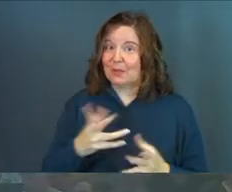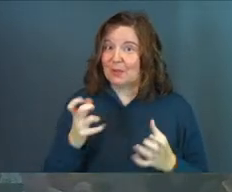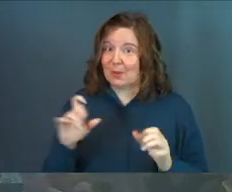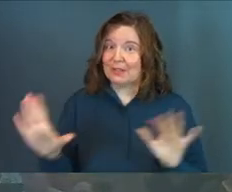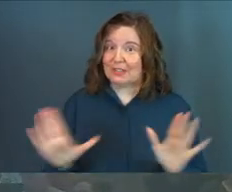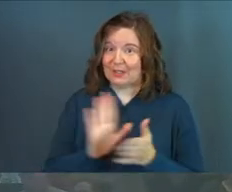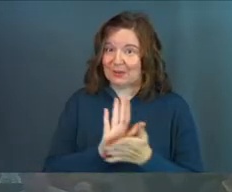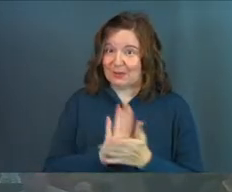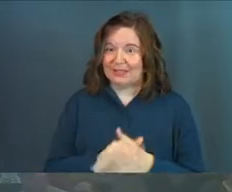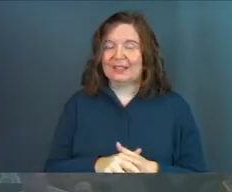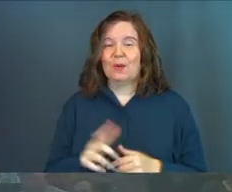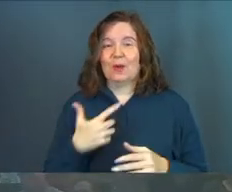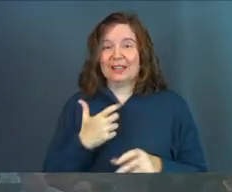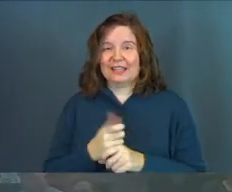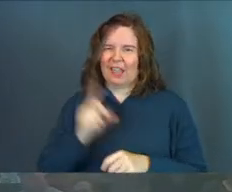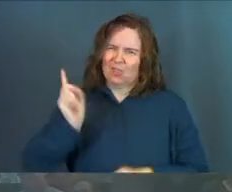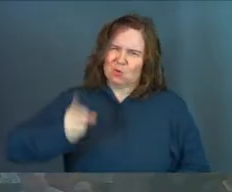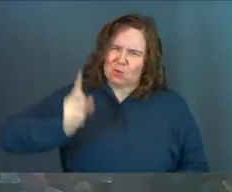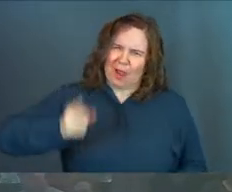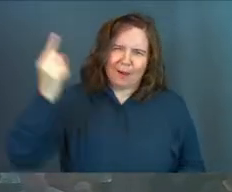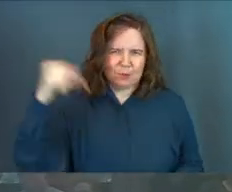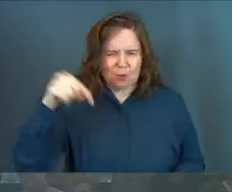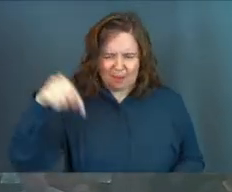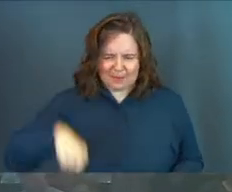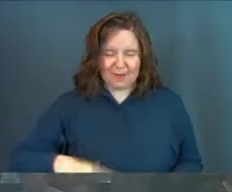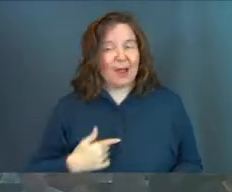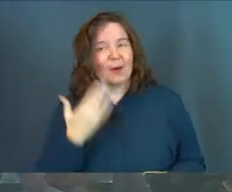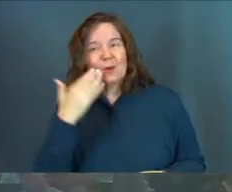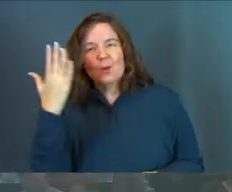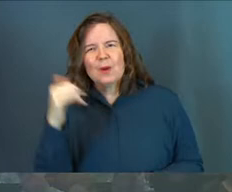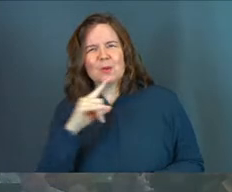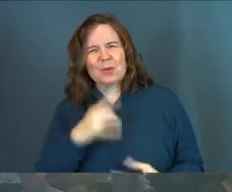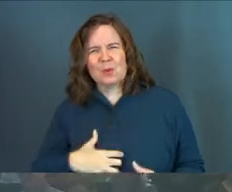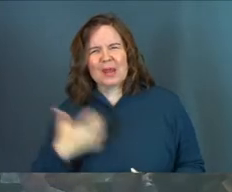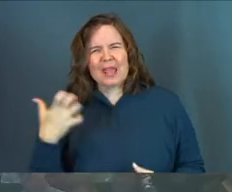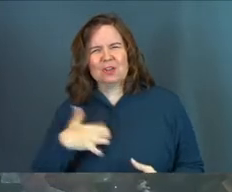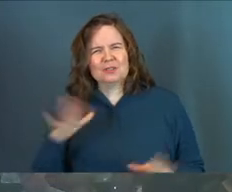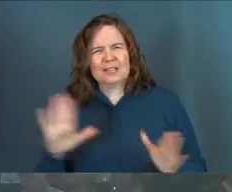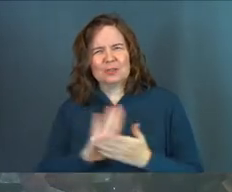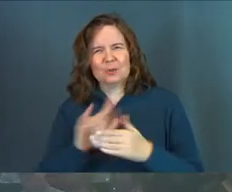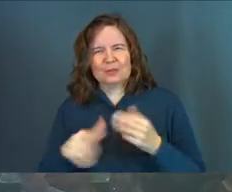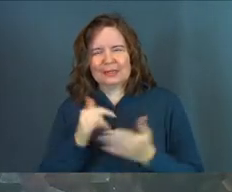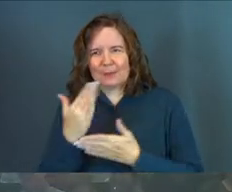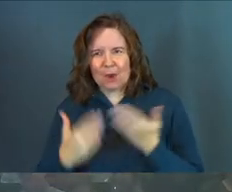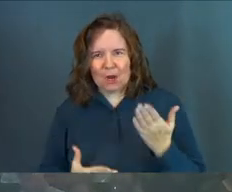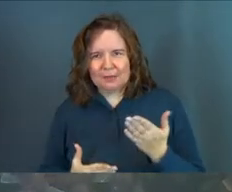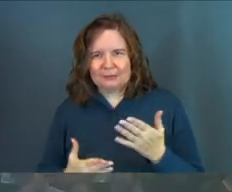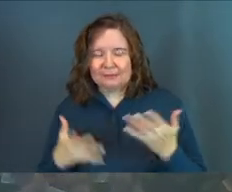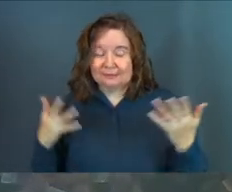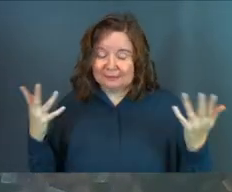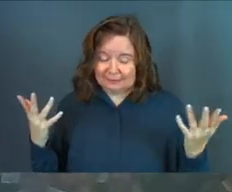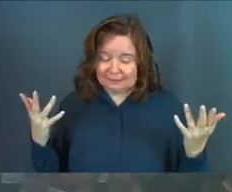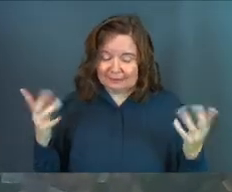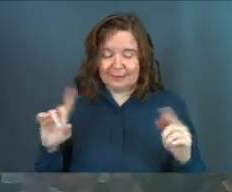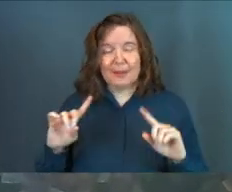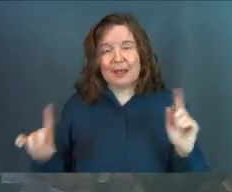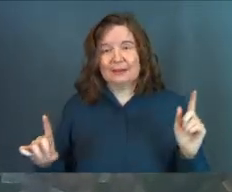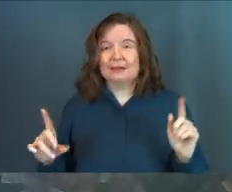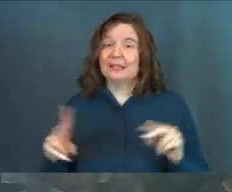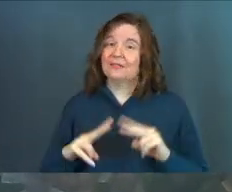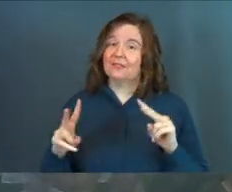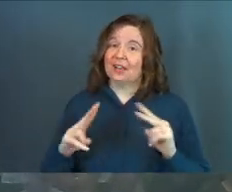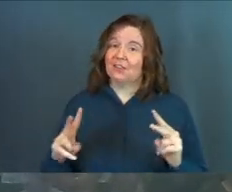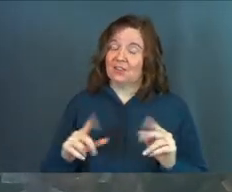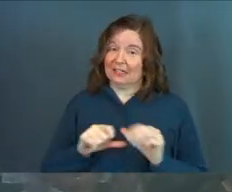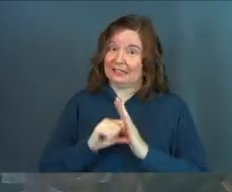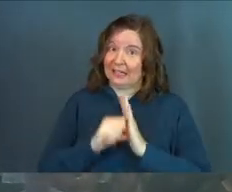went to Sunday school. When they give the you come down. I don't know why we were angry in Sunday school when we did that part, but it's very,